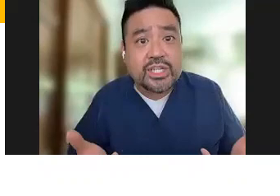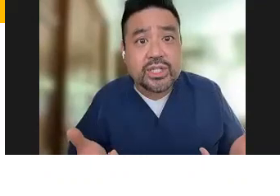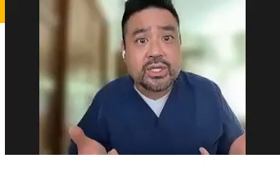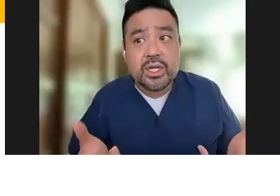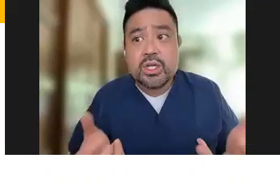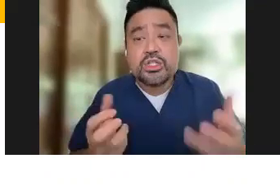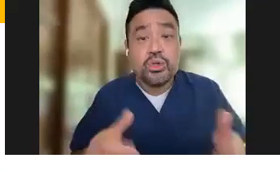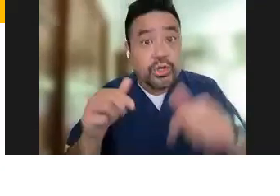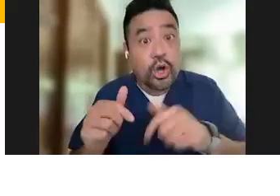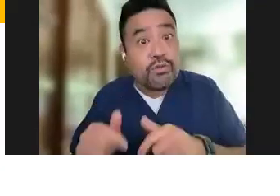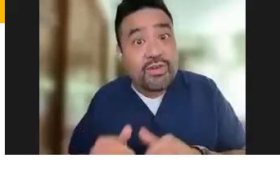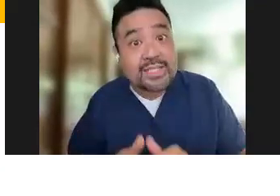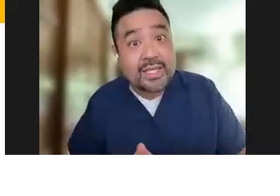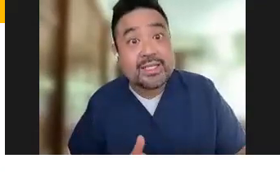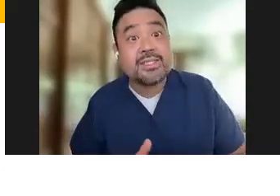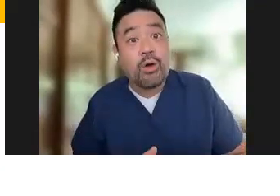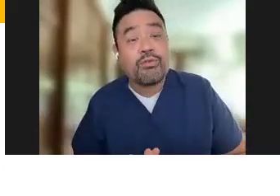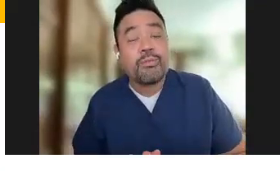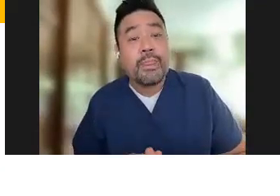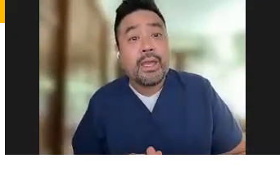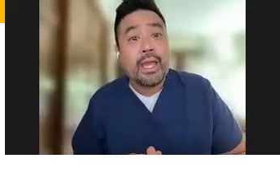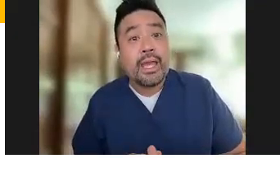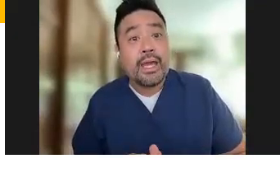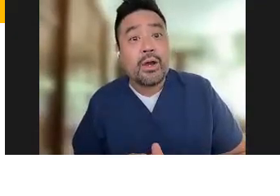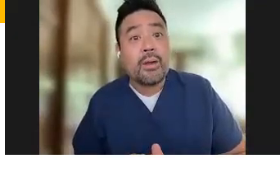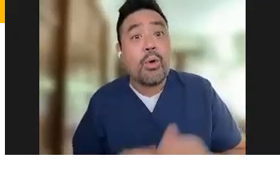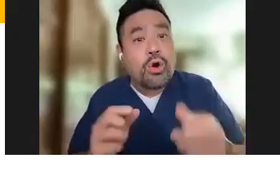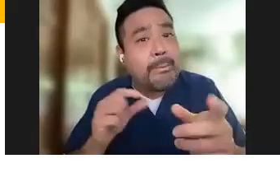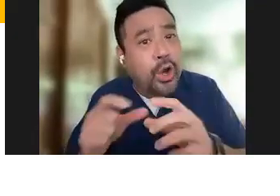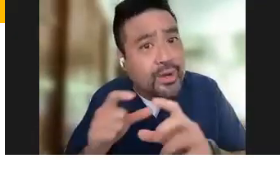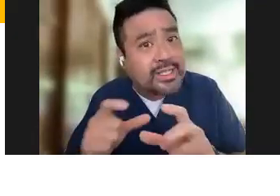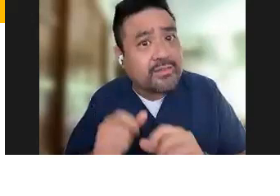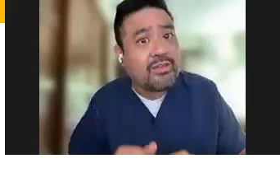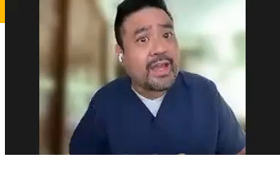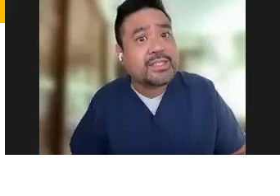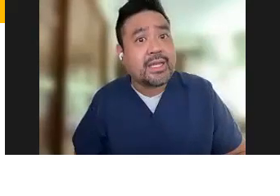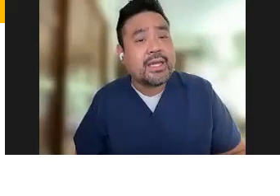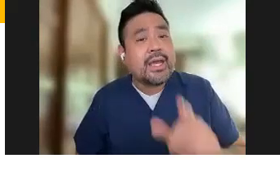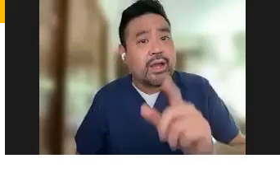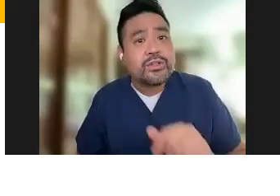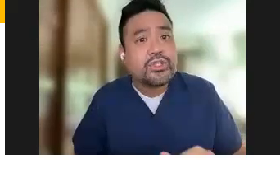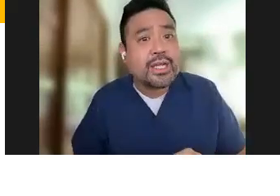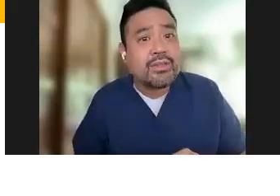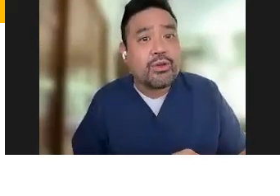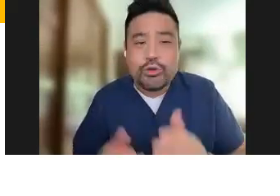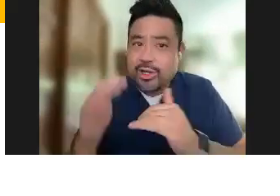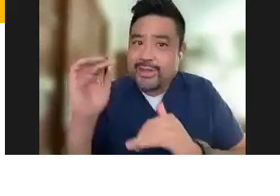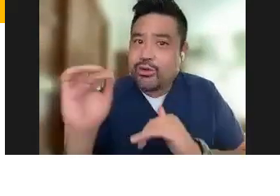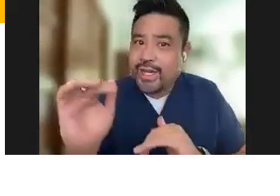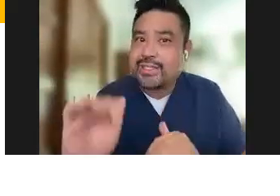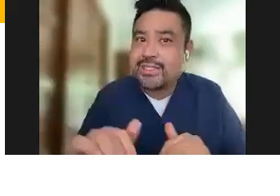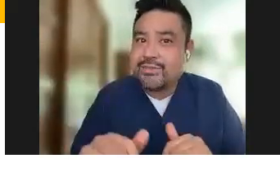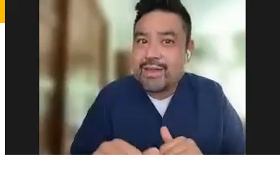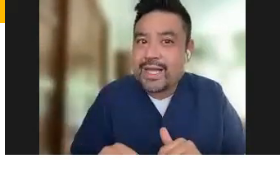allergic reaction to the COVID vaccine itself and or components of the vaccine. Now, here's the tricky thing though. If you look at